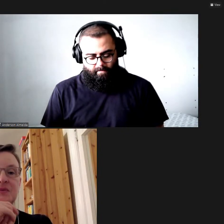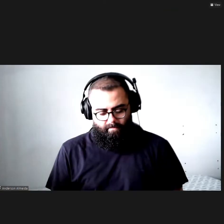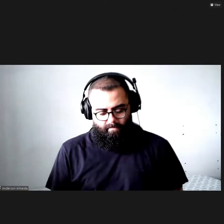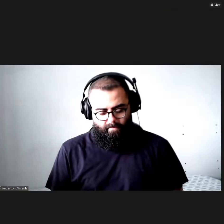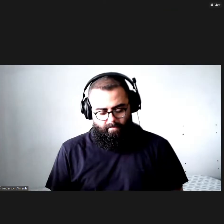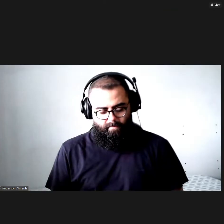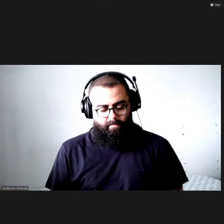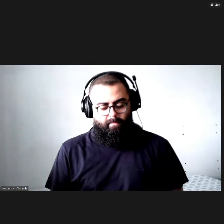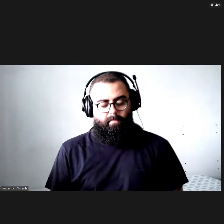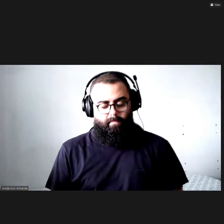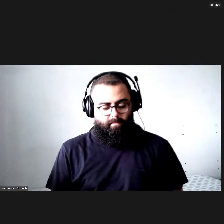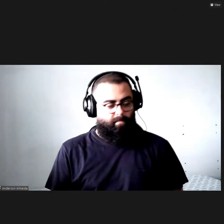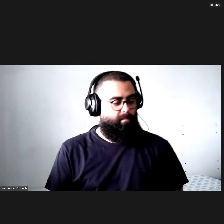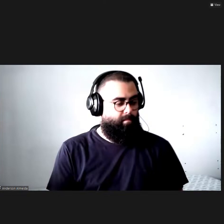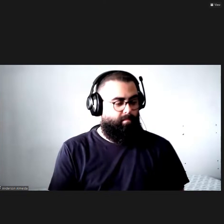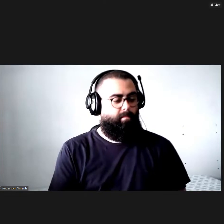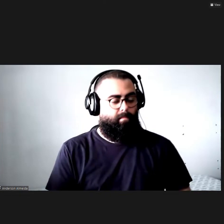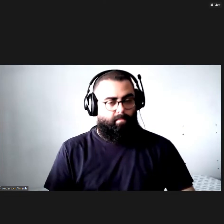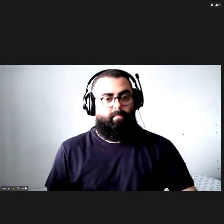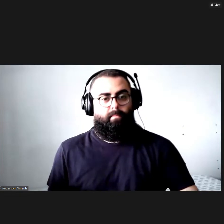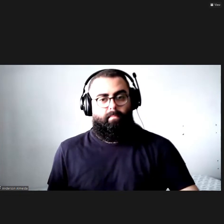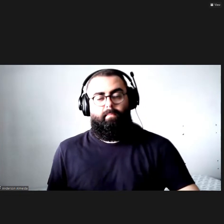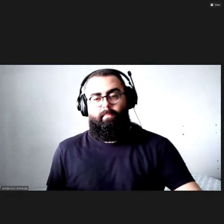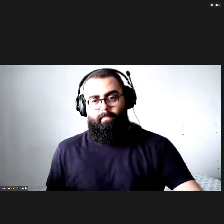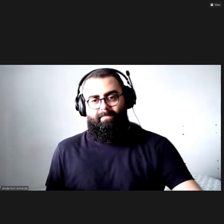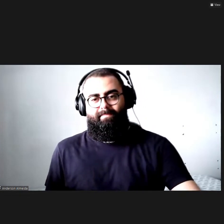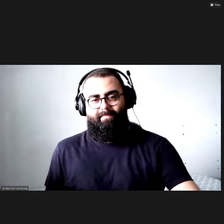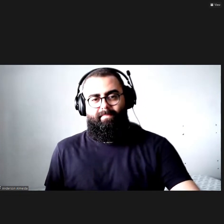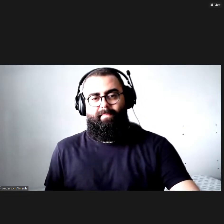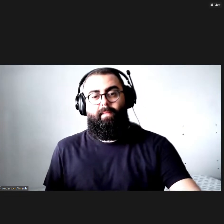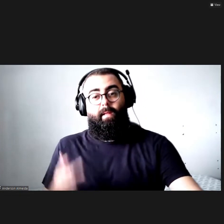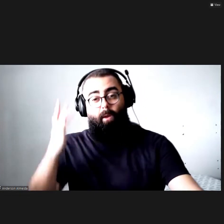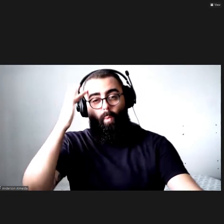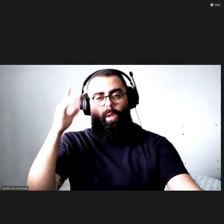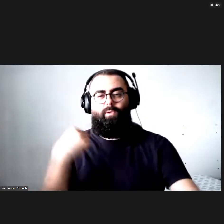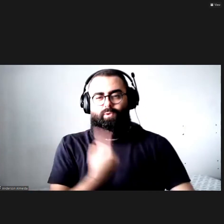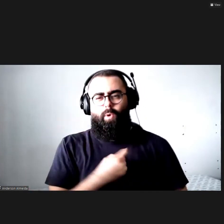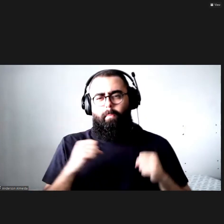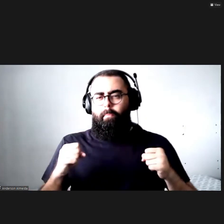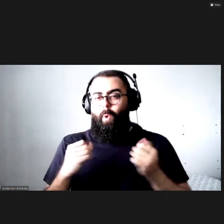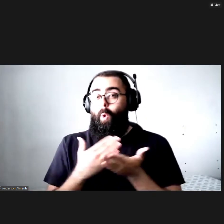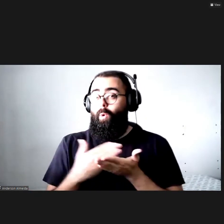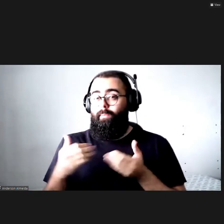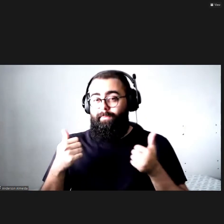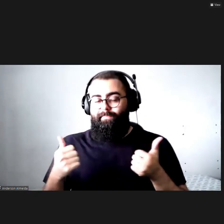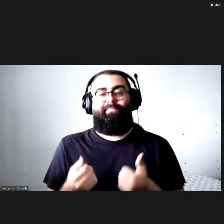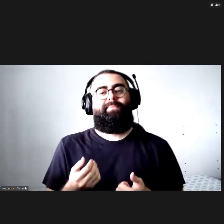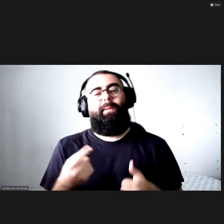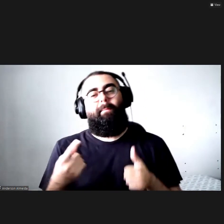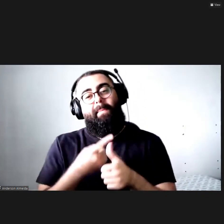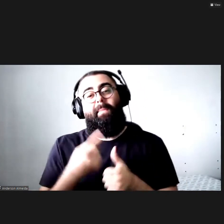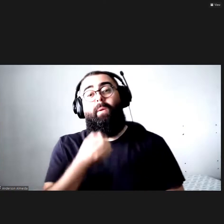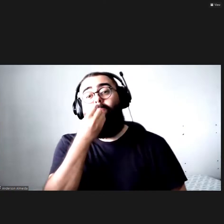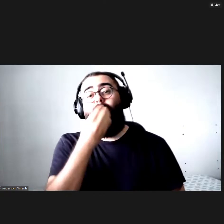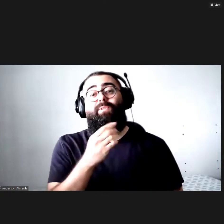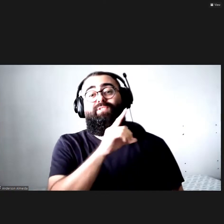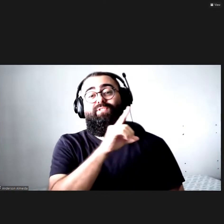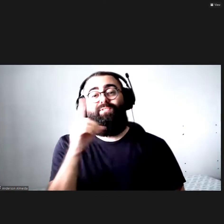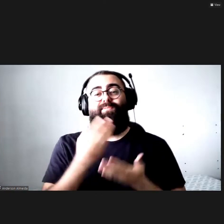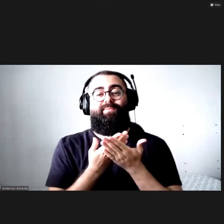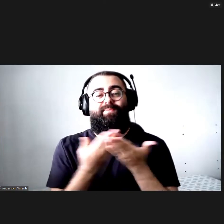So I think we can get started. Okay. So first of all, good morning, everyone. Good